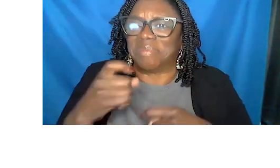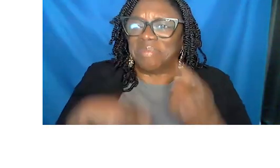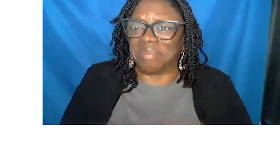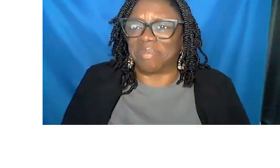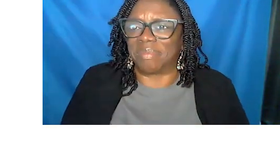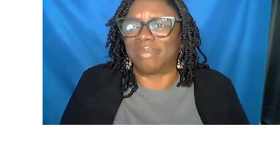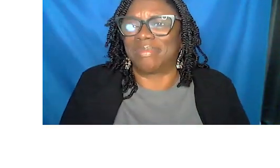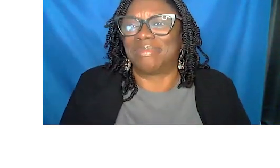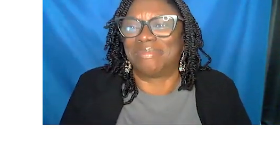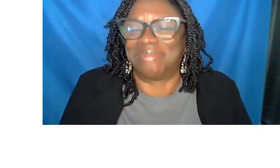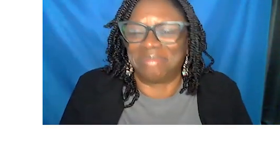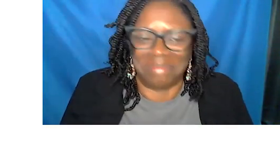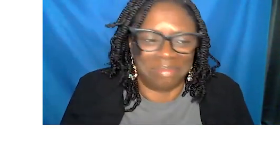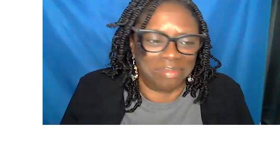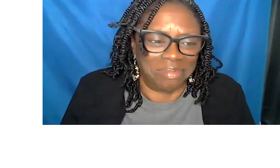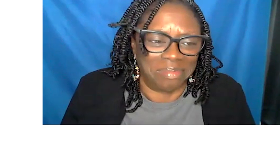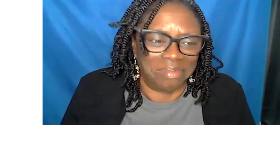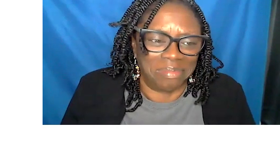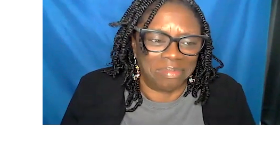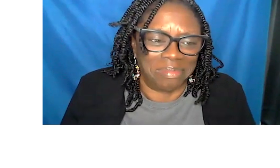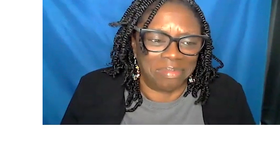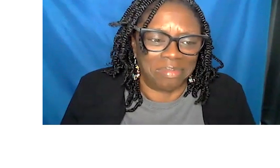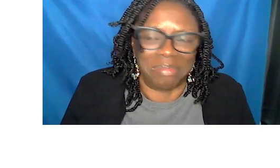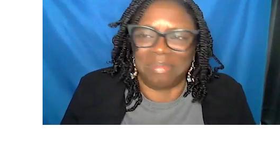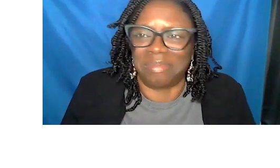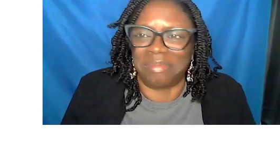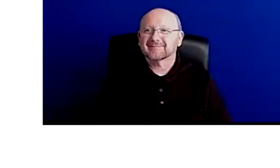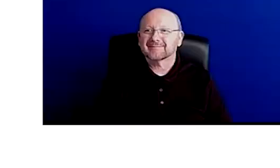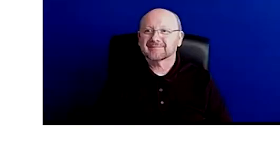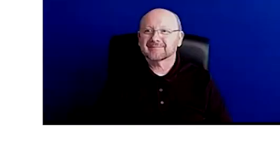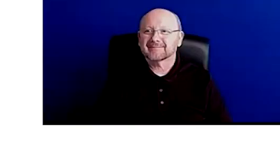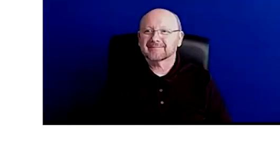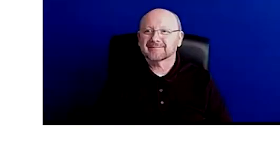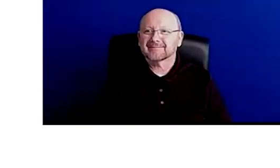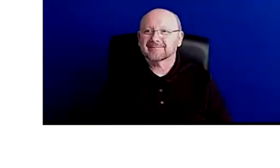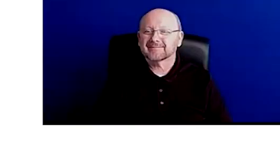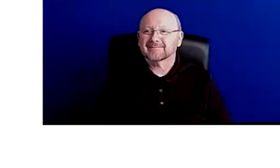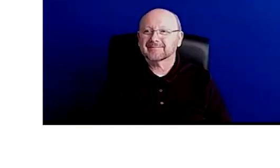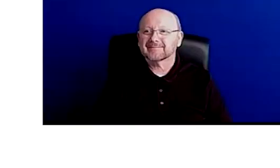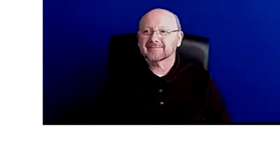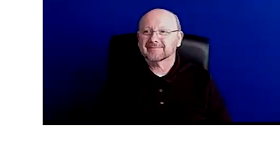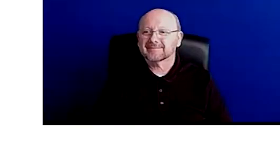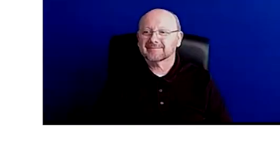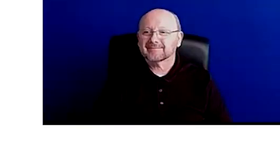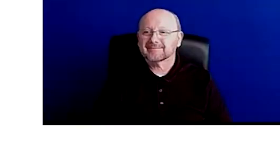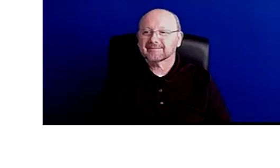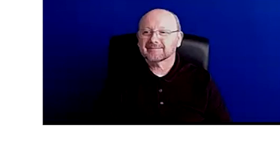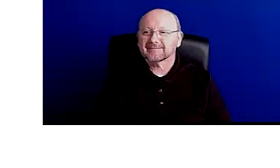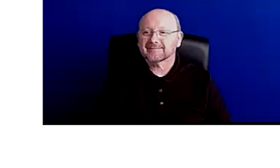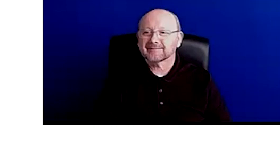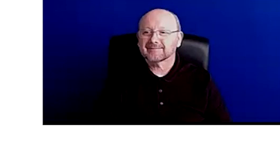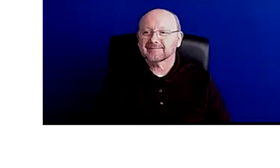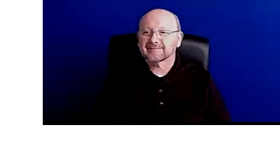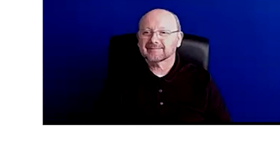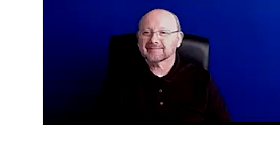it's really important to understand that ChatGPT does not work like the human brain. It sounds like